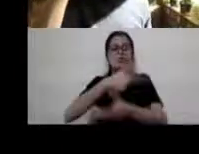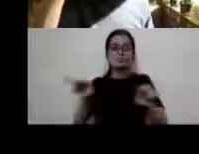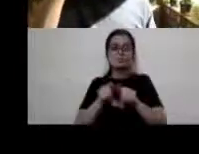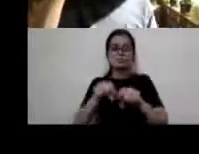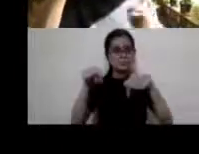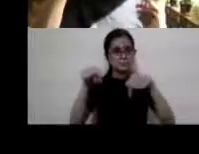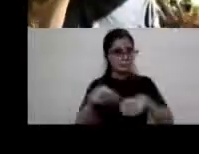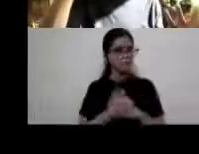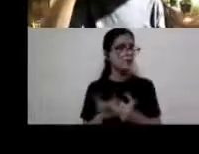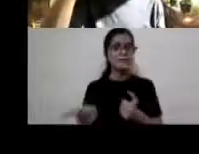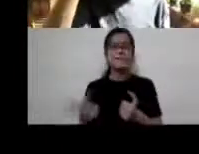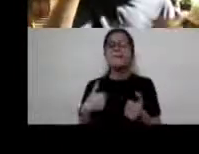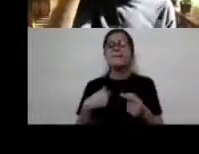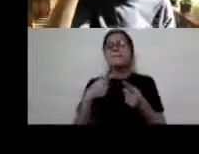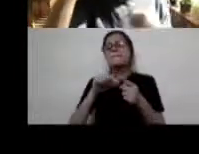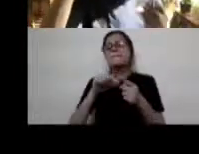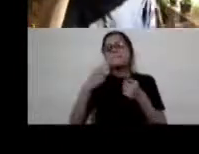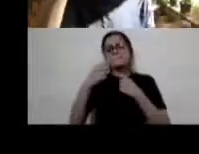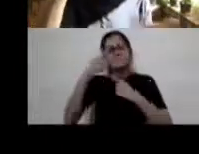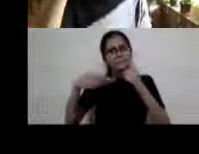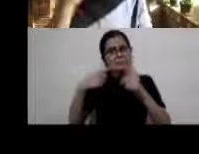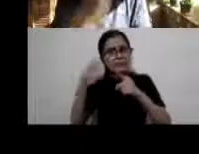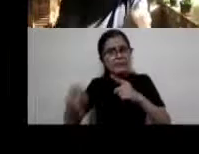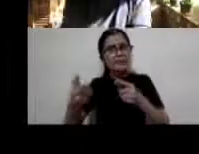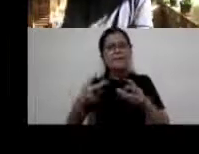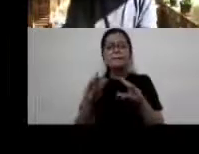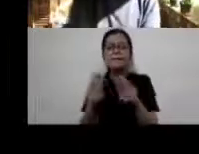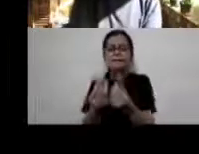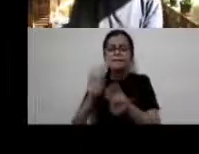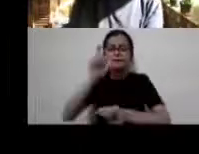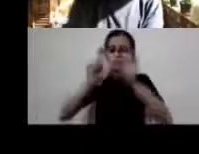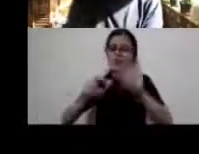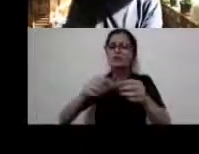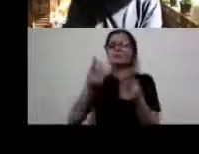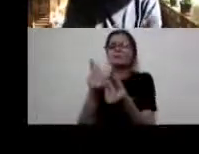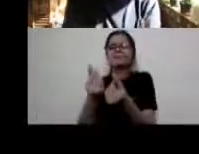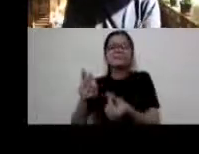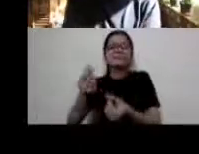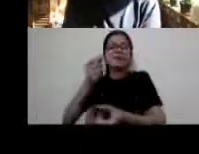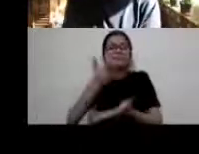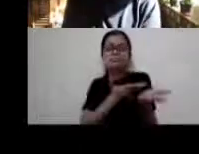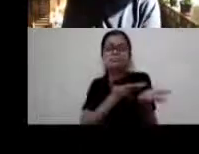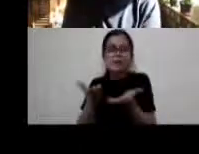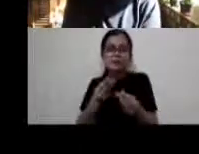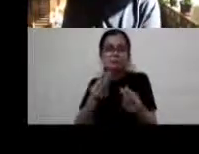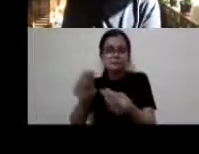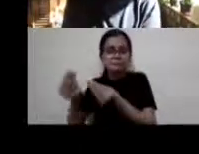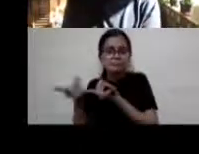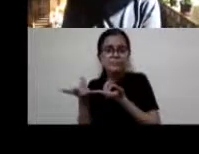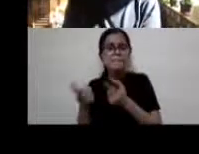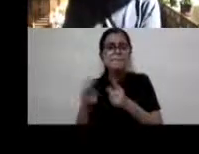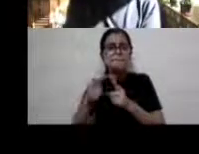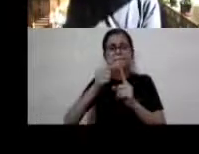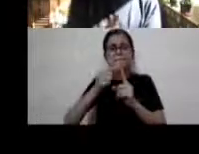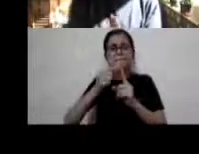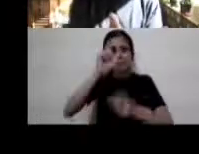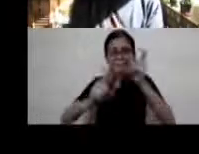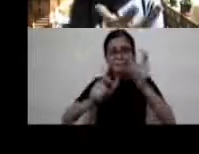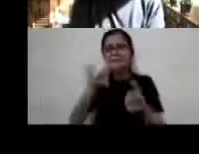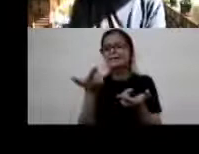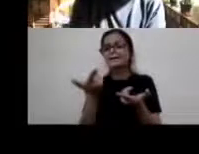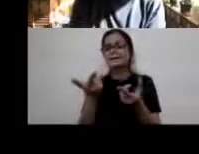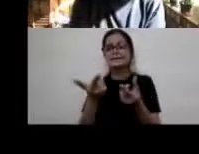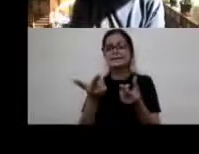talking about the public body, the public services, and speaking about putting things